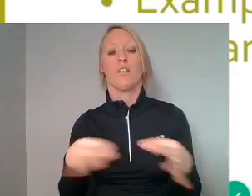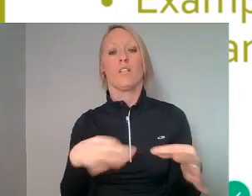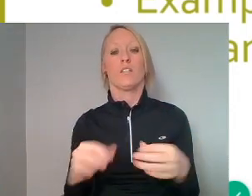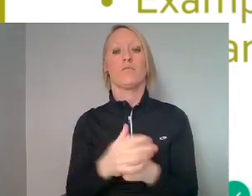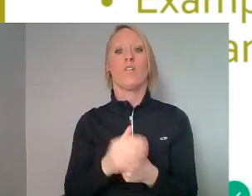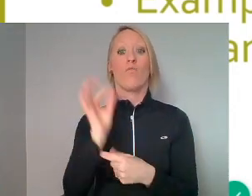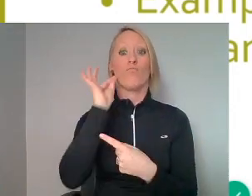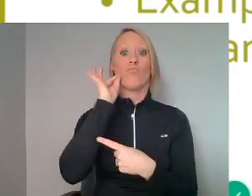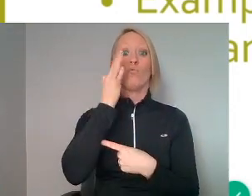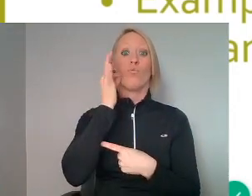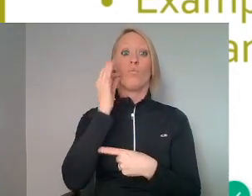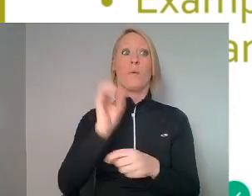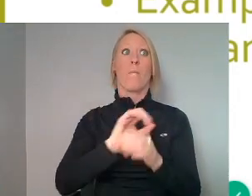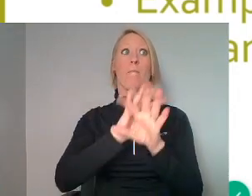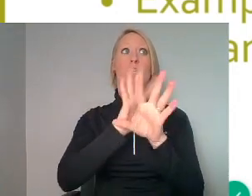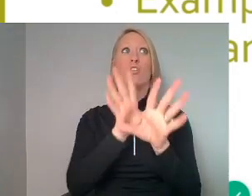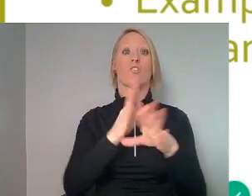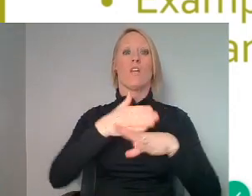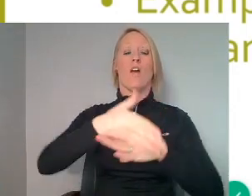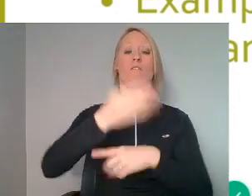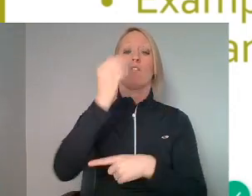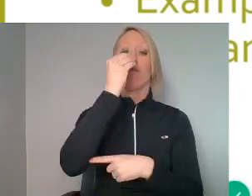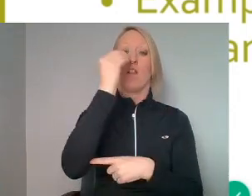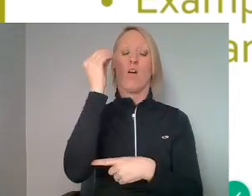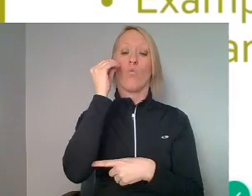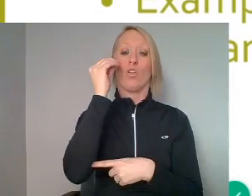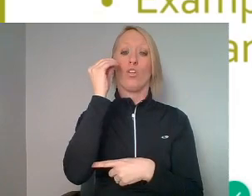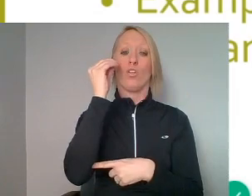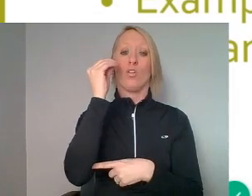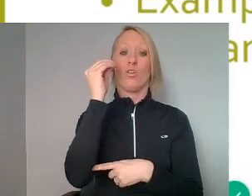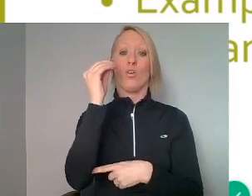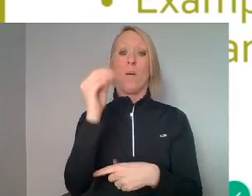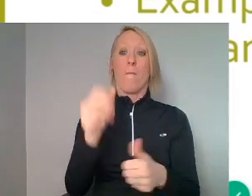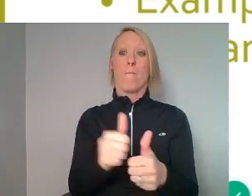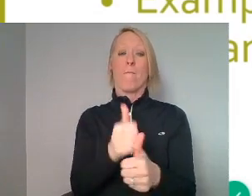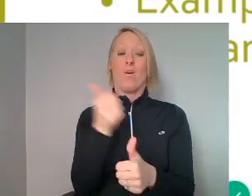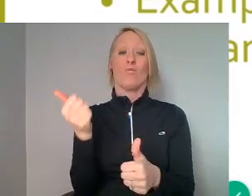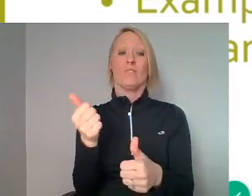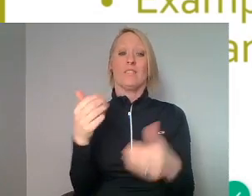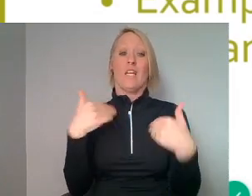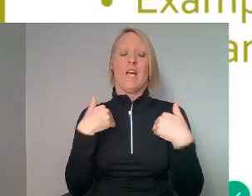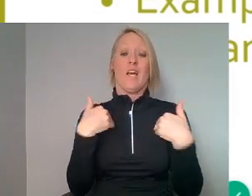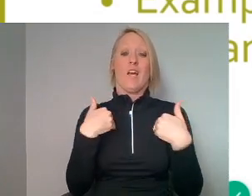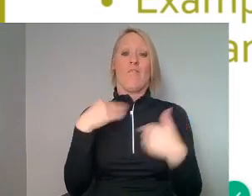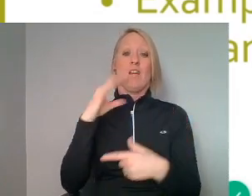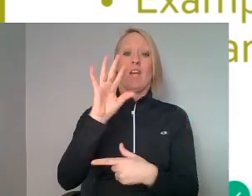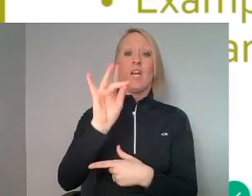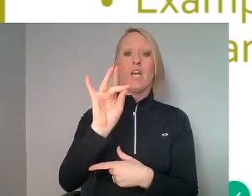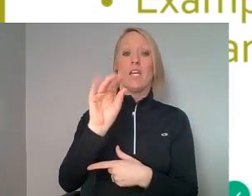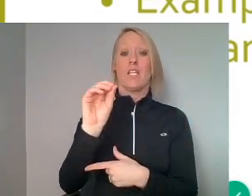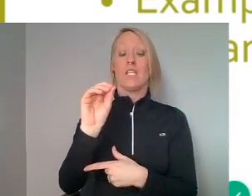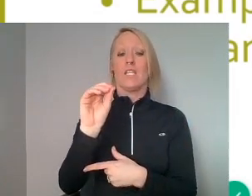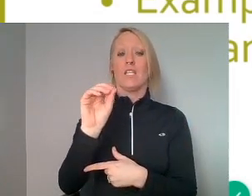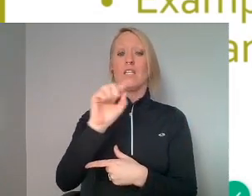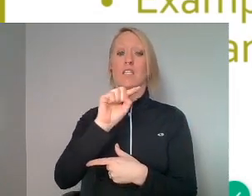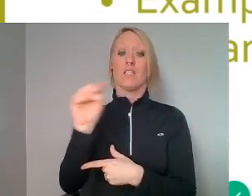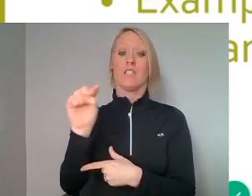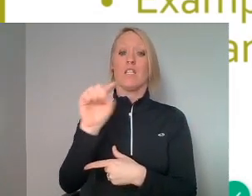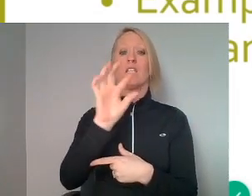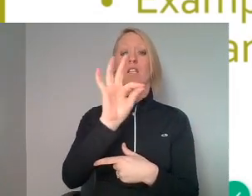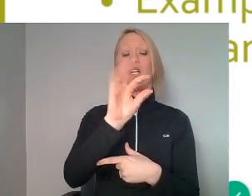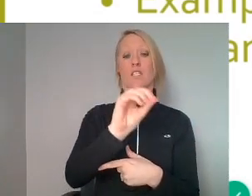appears after the flower, and most contain about 80 to 90% water. So you'll notice the picture on the screen is a